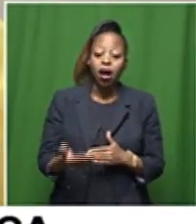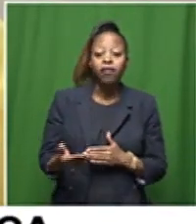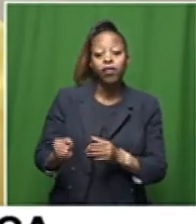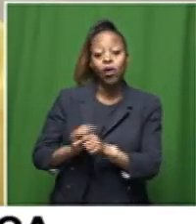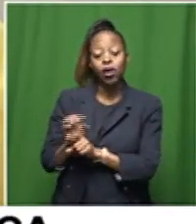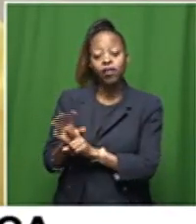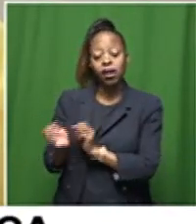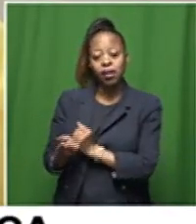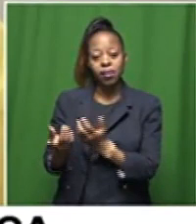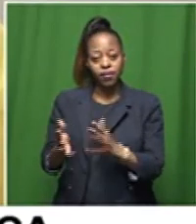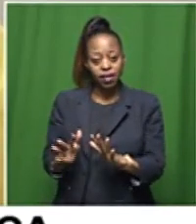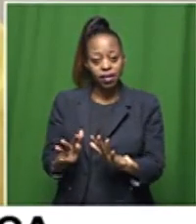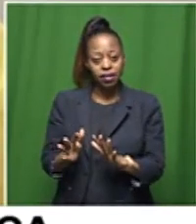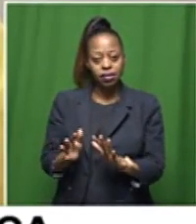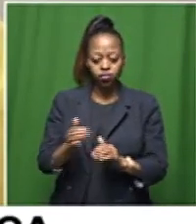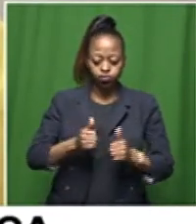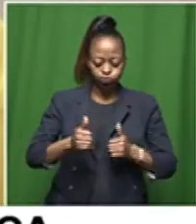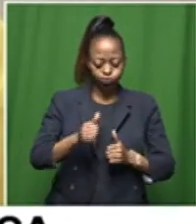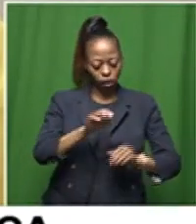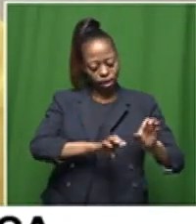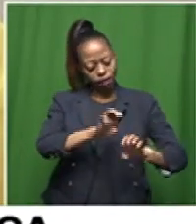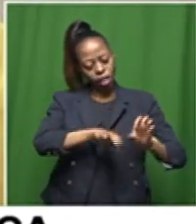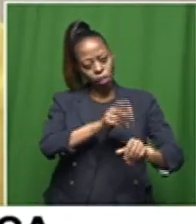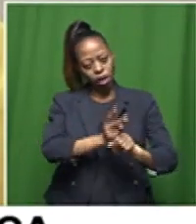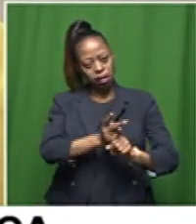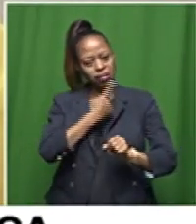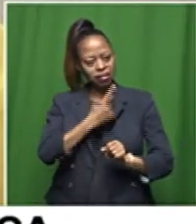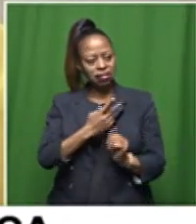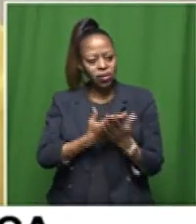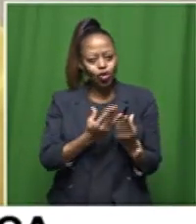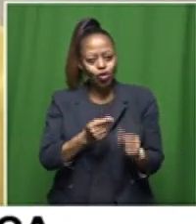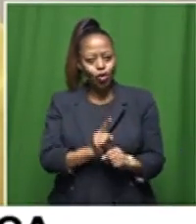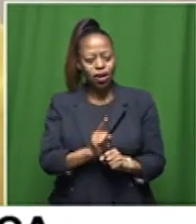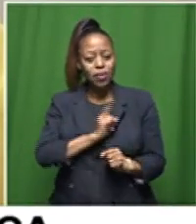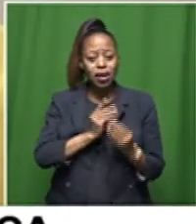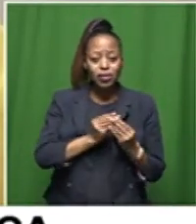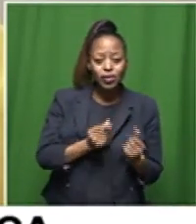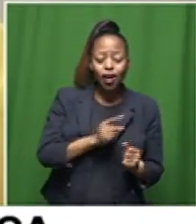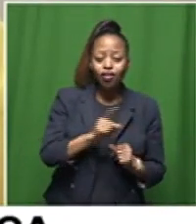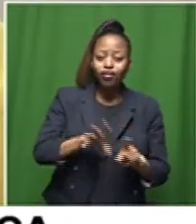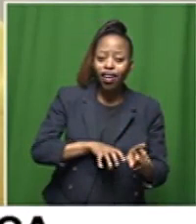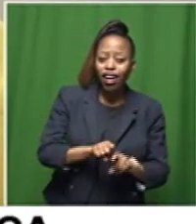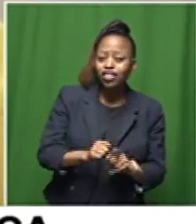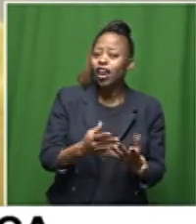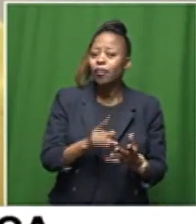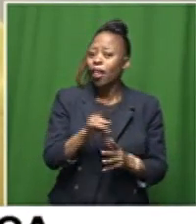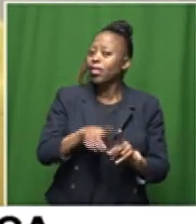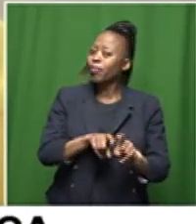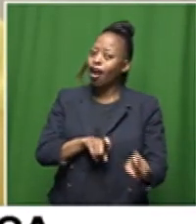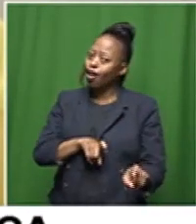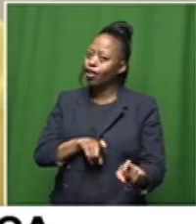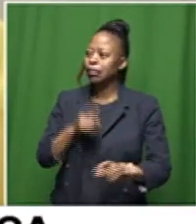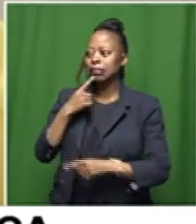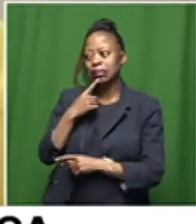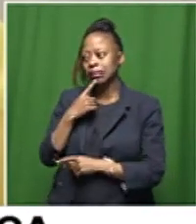COVID, we then have to sit and assess what is it that we can do to be able to address the backlog. And we then discovered